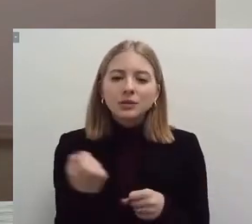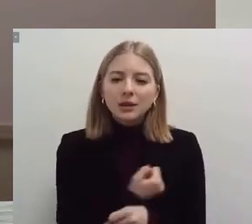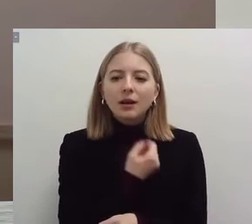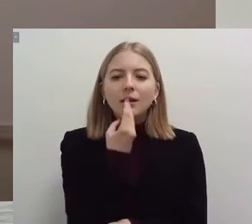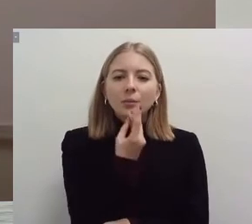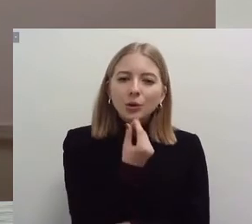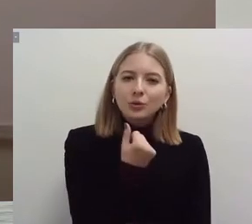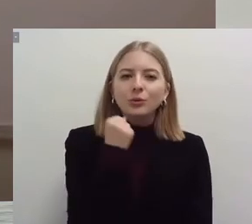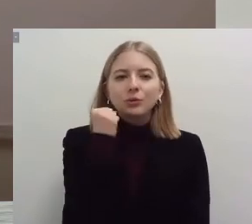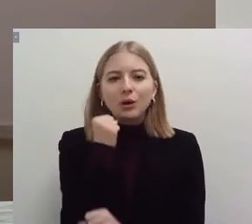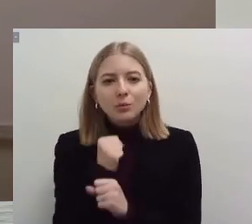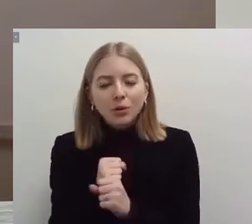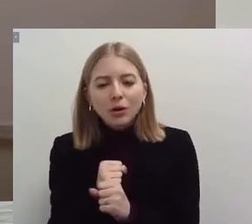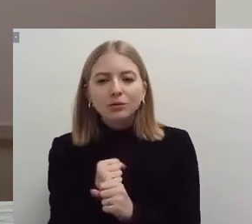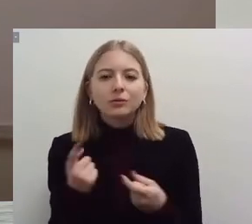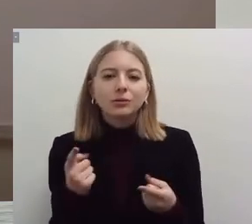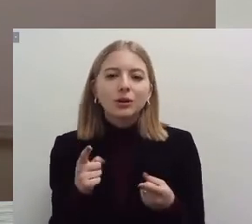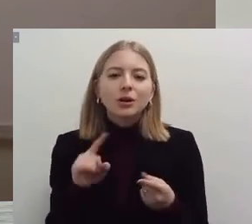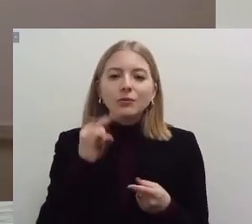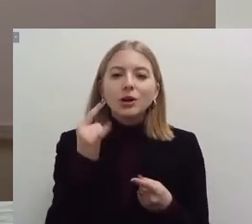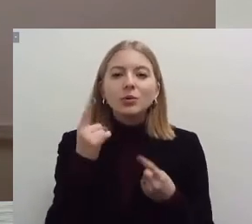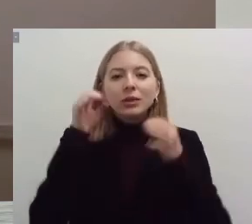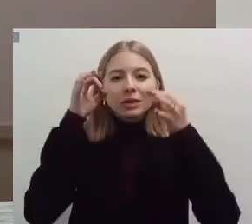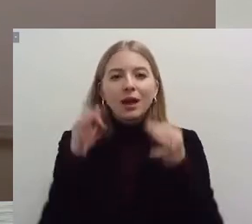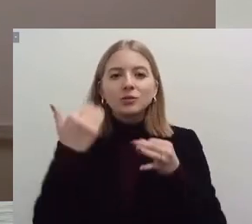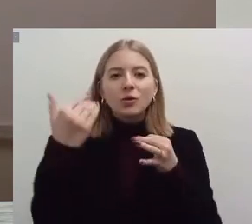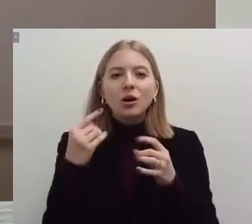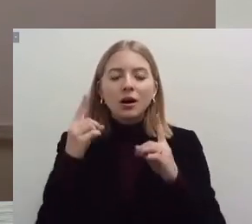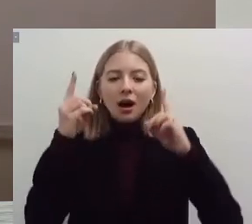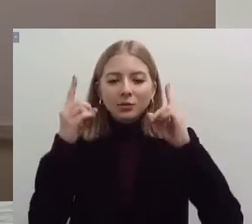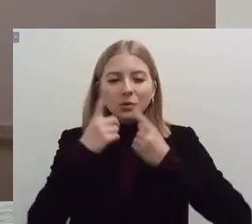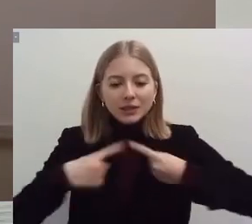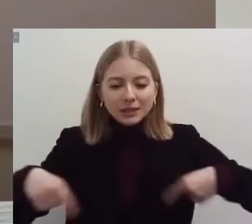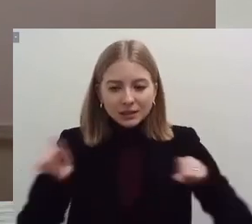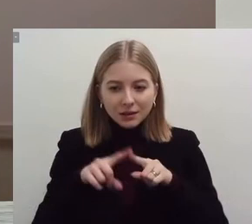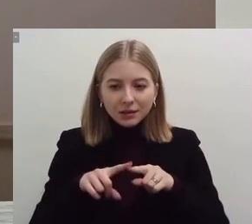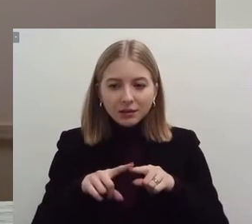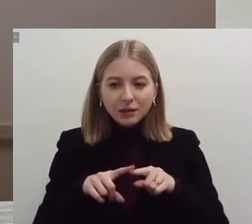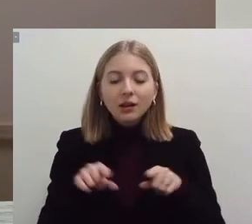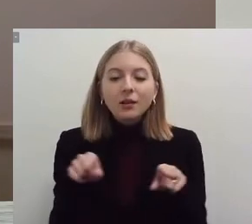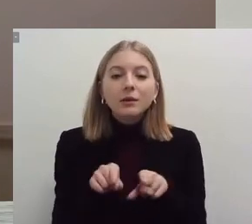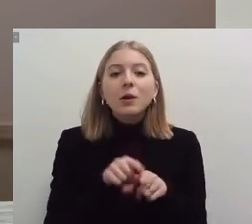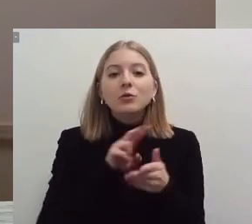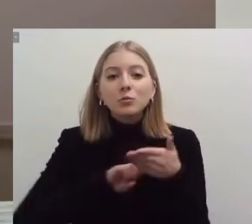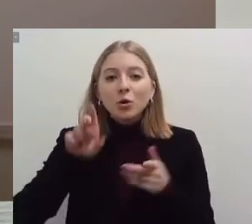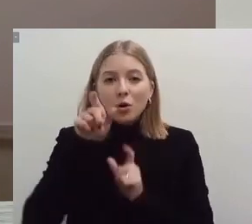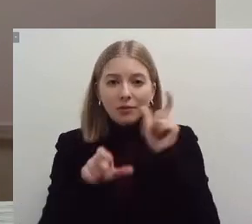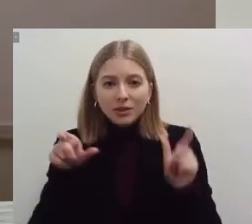that the professionals would have enough time to meet the